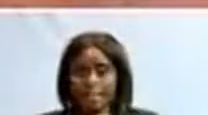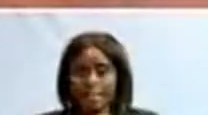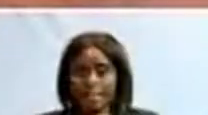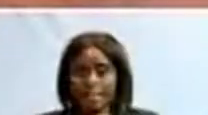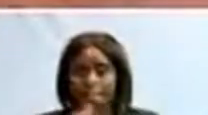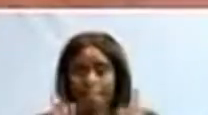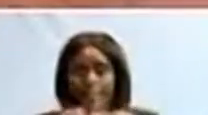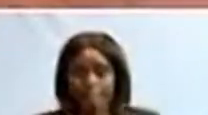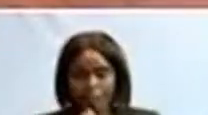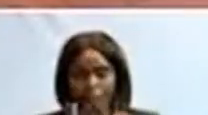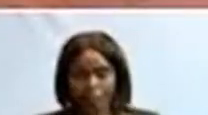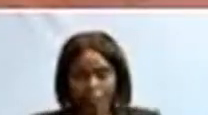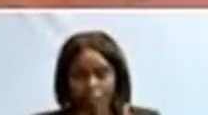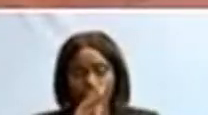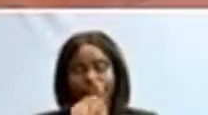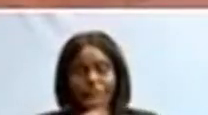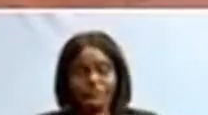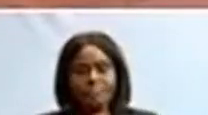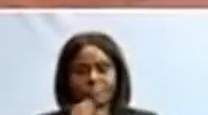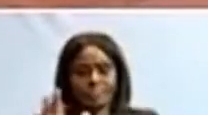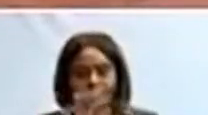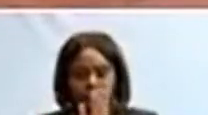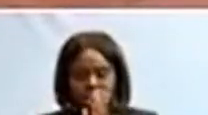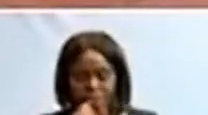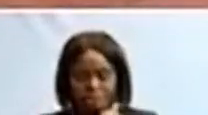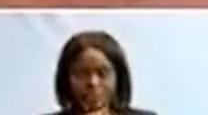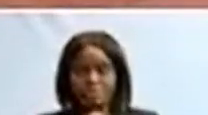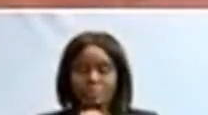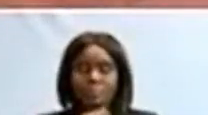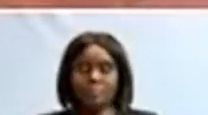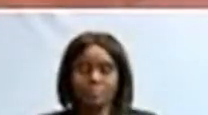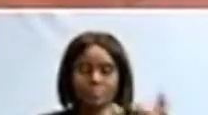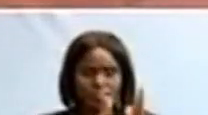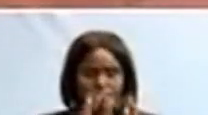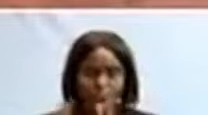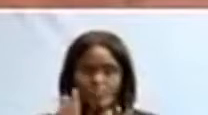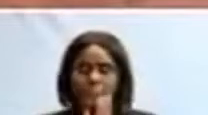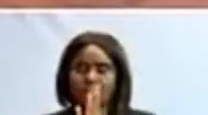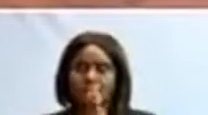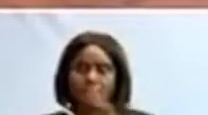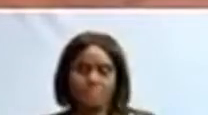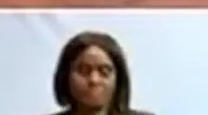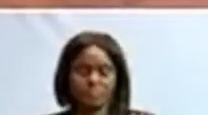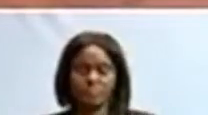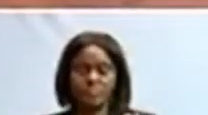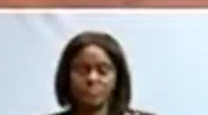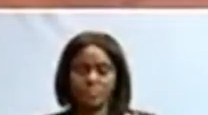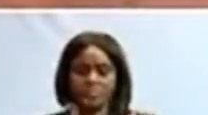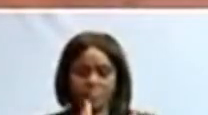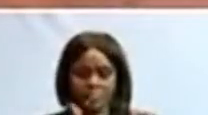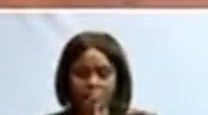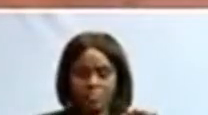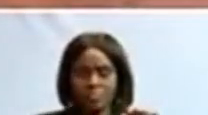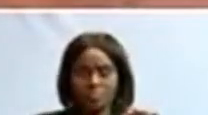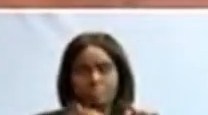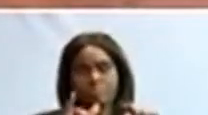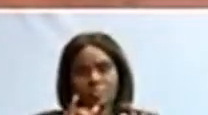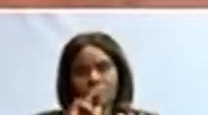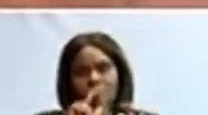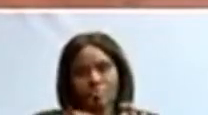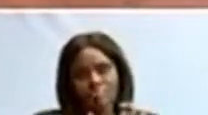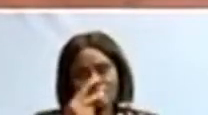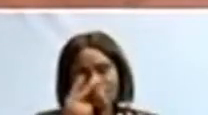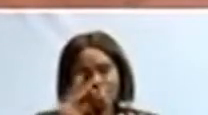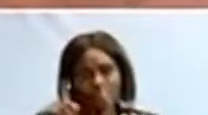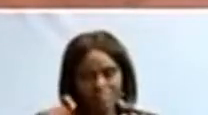when we received the document which enabled us to prepare this document, we actually